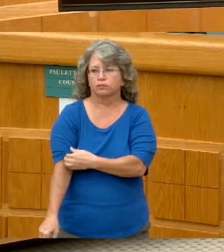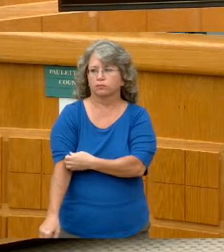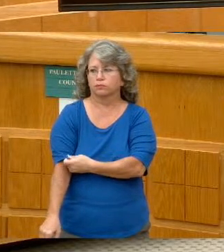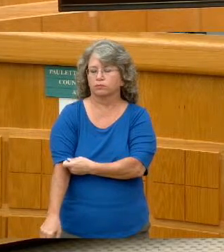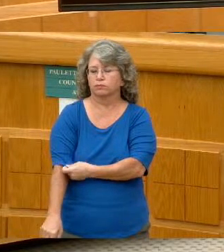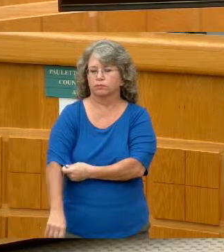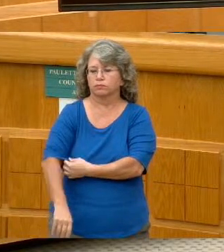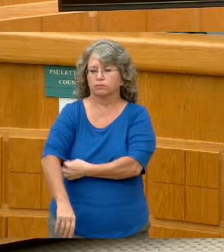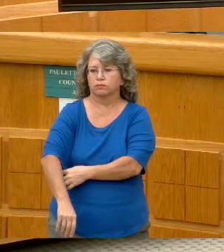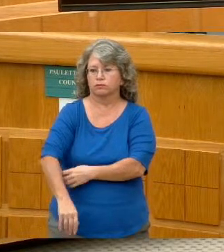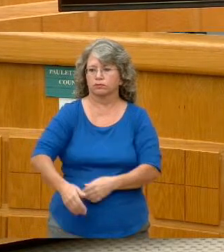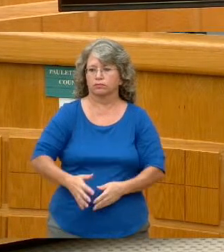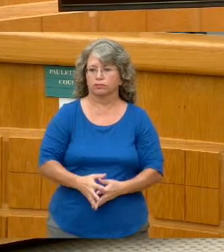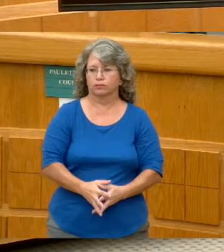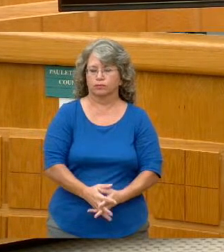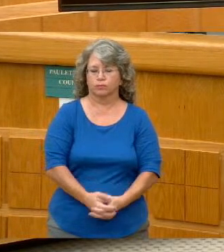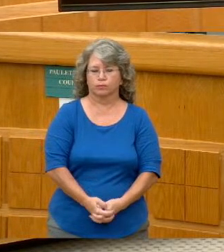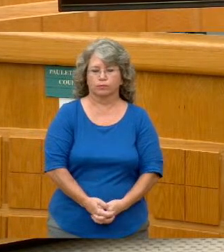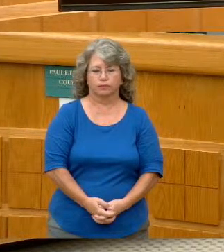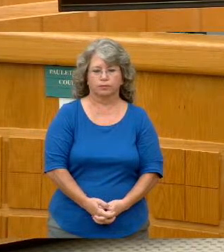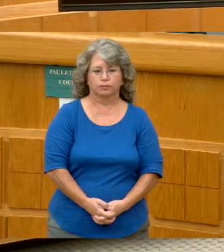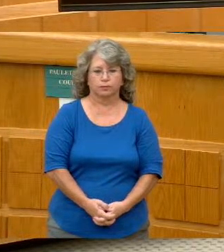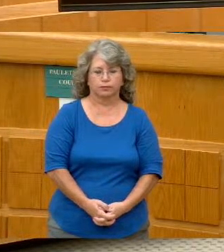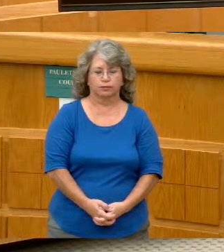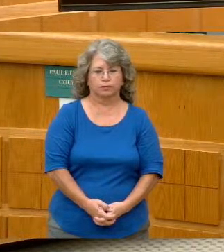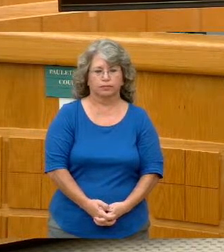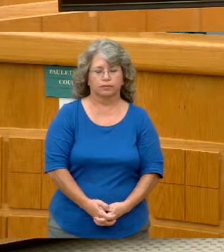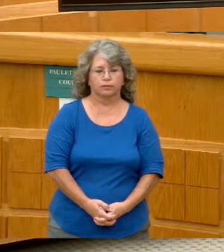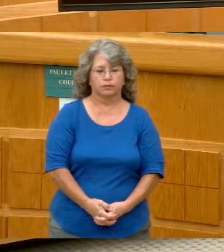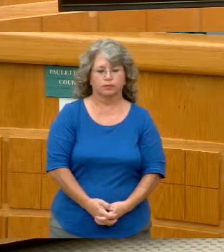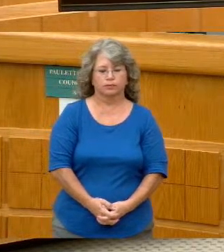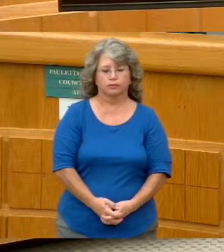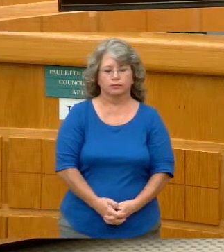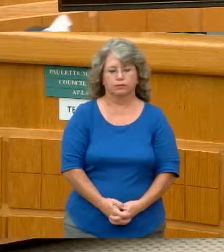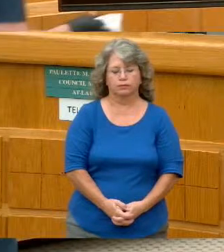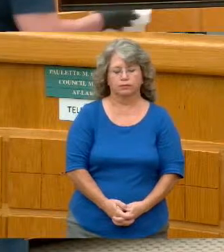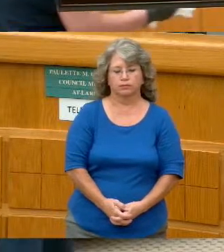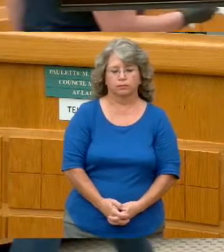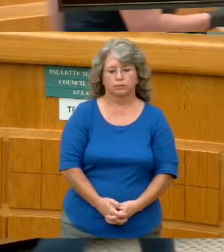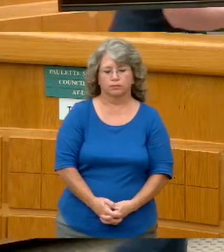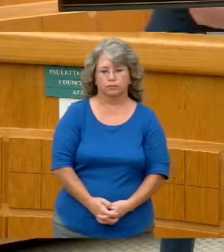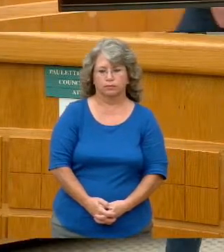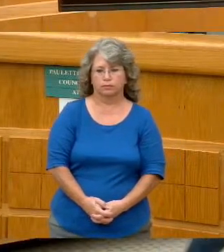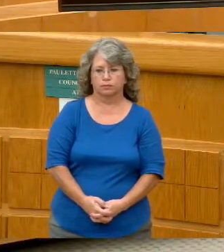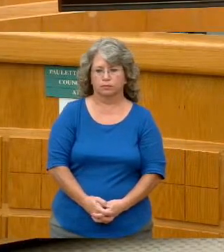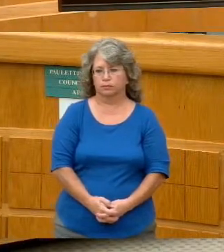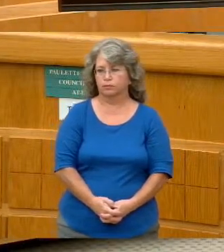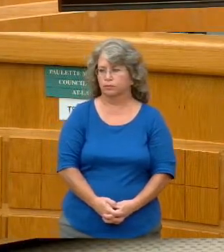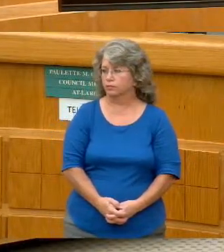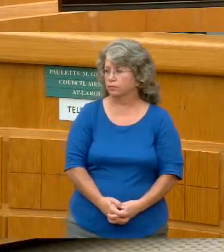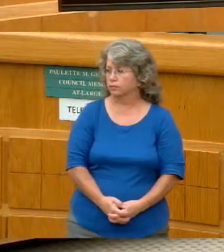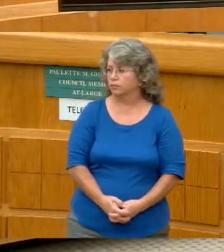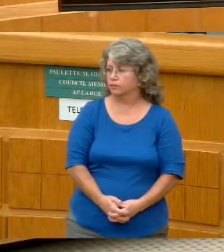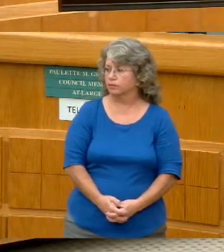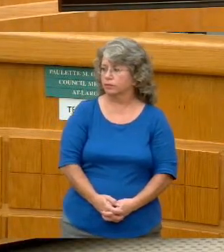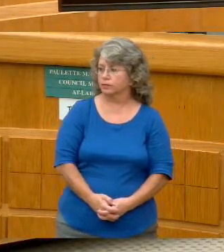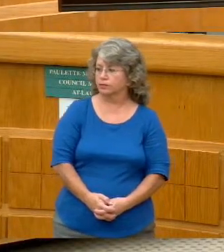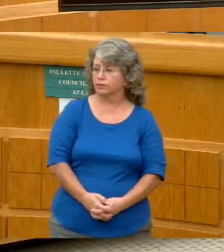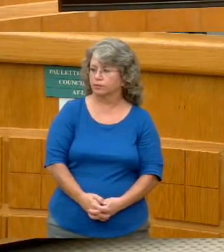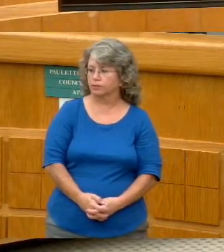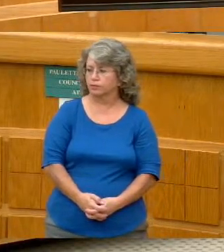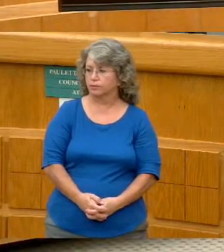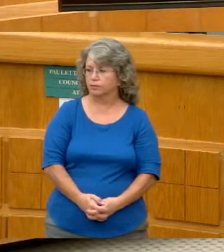de hace varias semanas y las cifras se ven diferentes a las actuales. Ahora la directora del Distrito de Salud, Annette Rodríguez, nos va a dar su reporte.